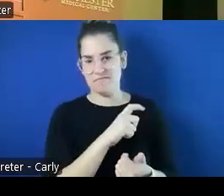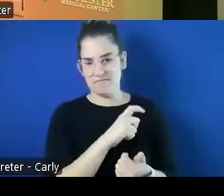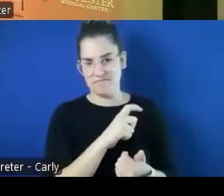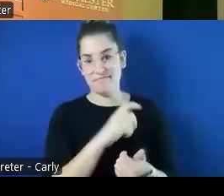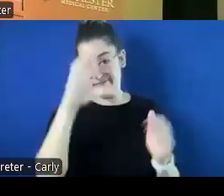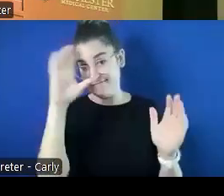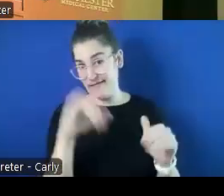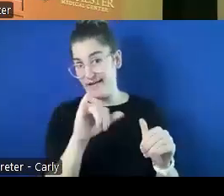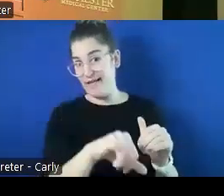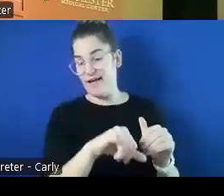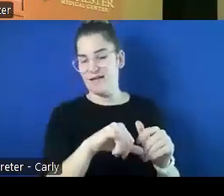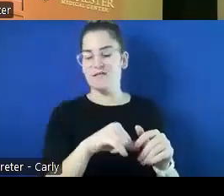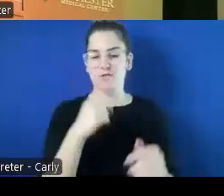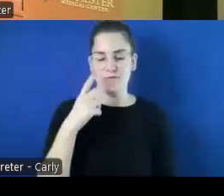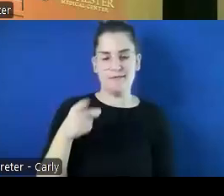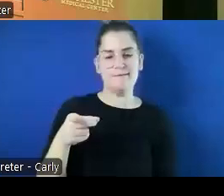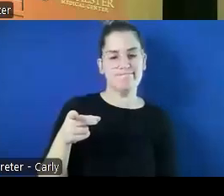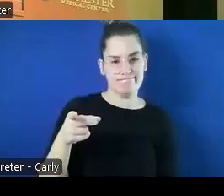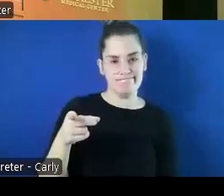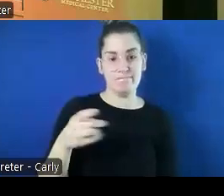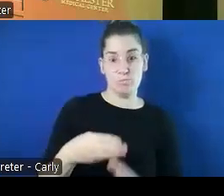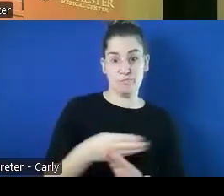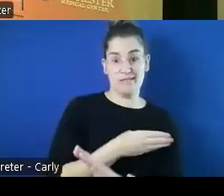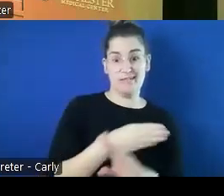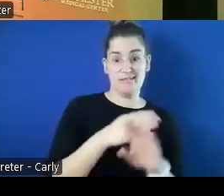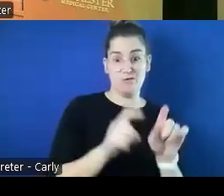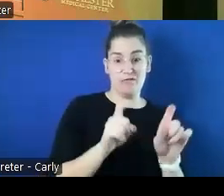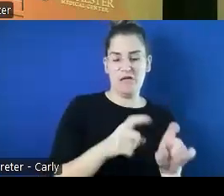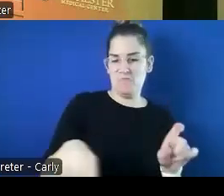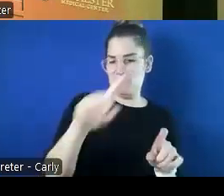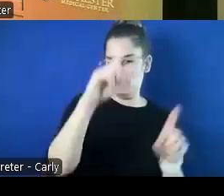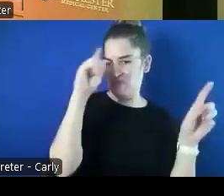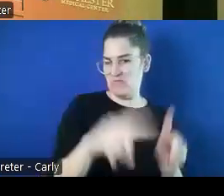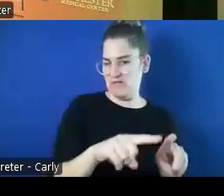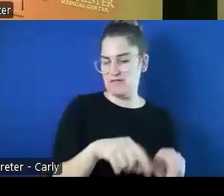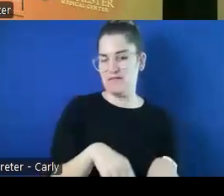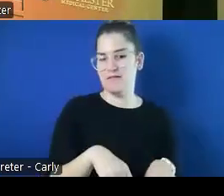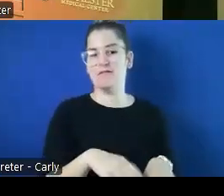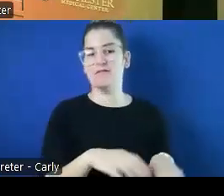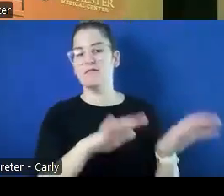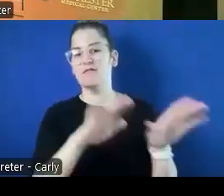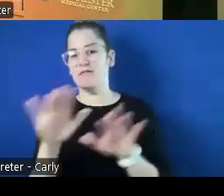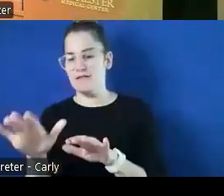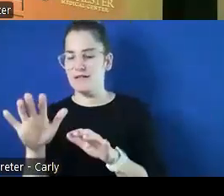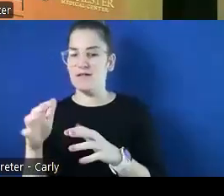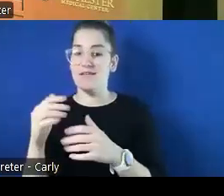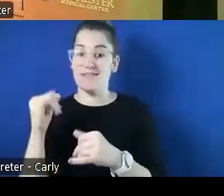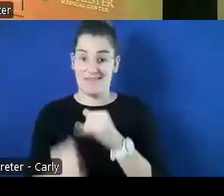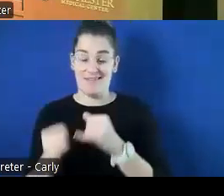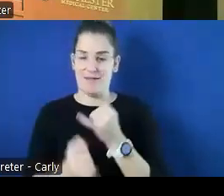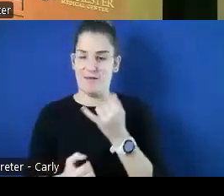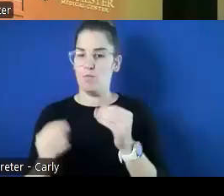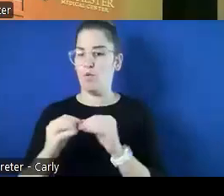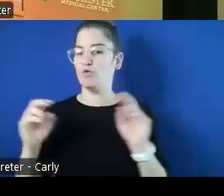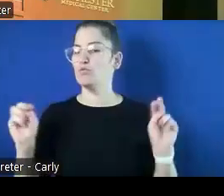the resident. You can see that pre-survey, everybody agreed, and then there was some more neutral responses after